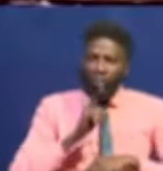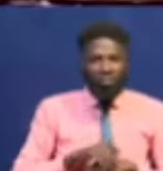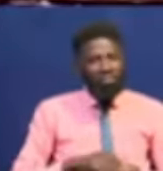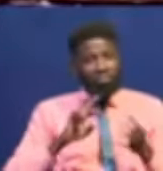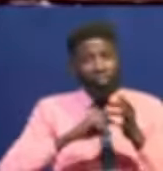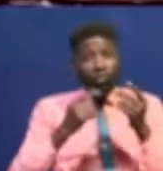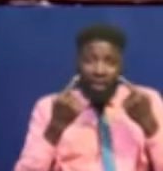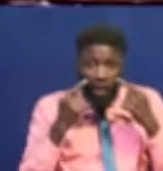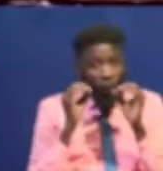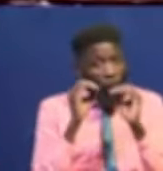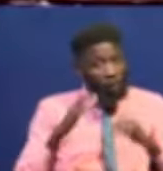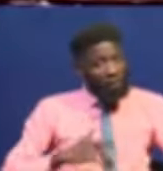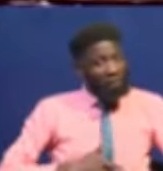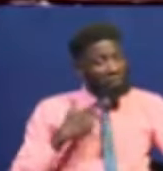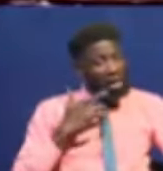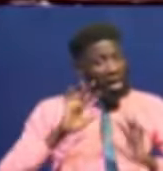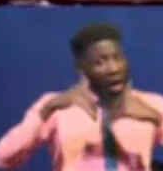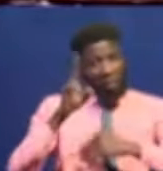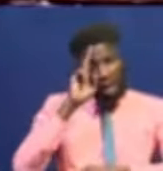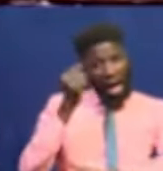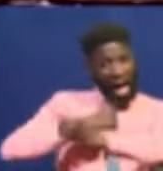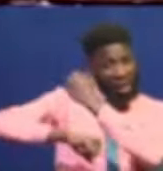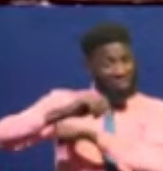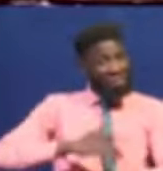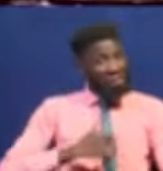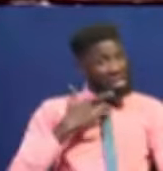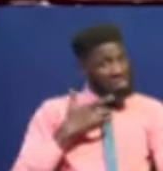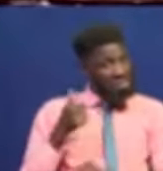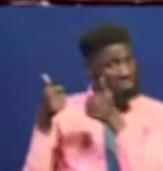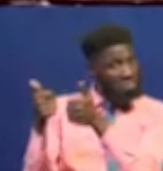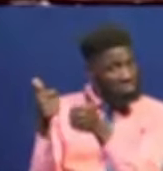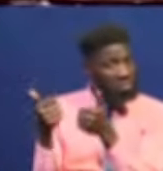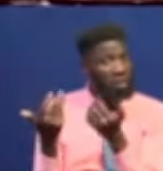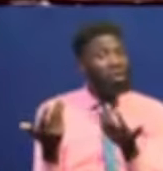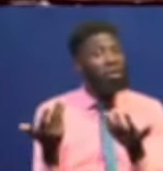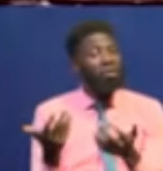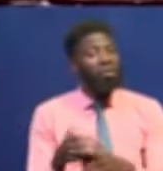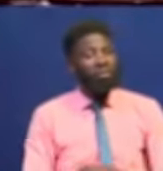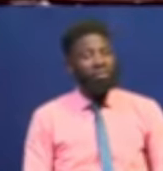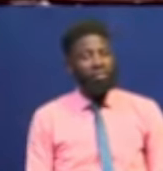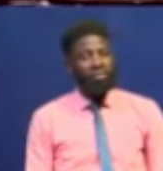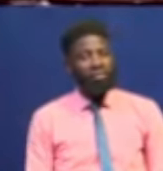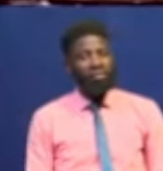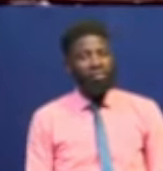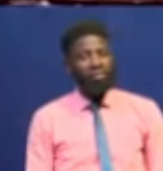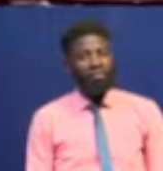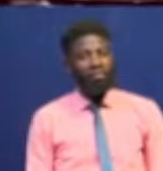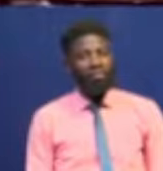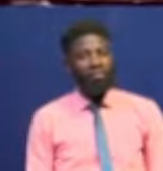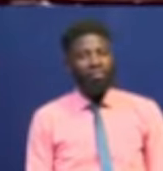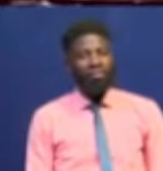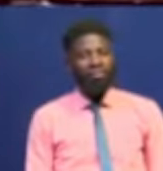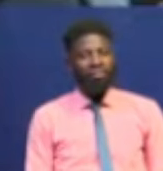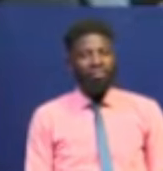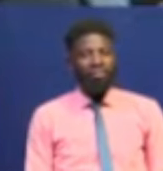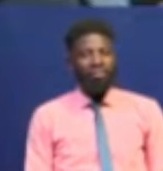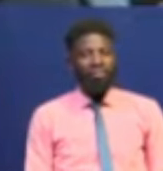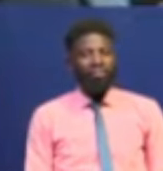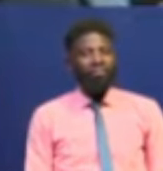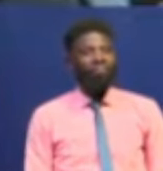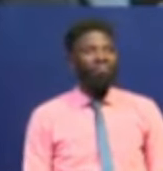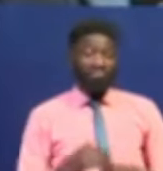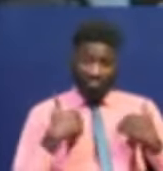seen anything that bothers you about how police responded to these protests? I am very. And